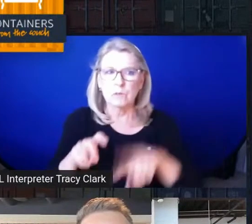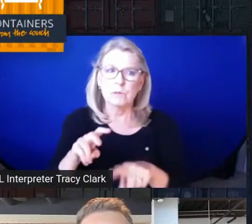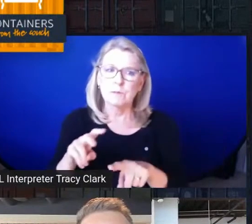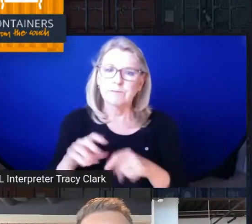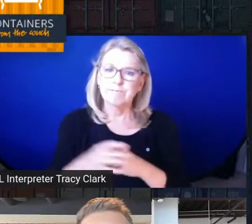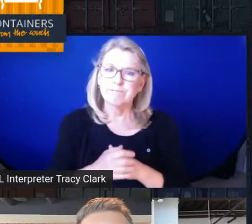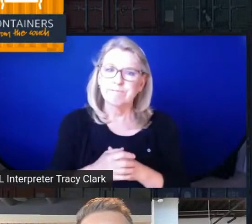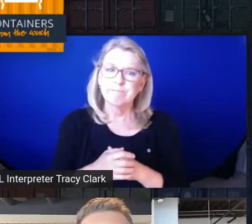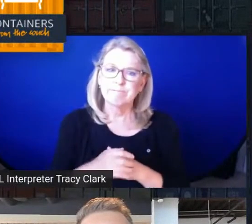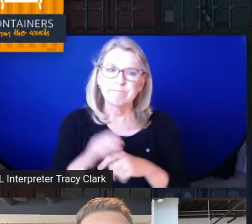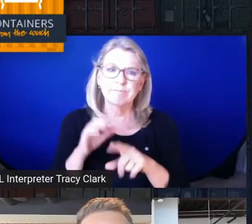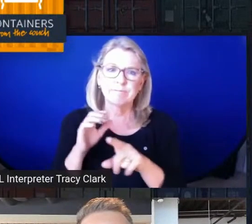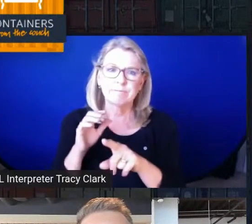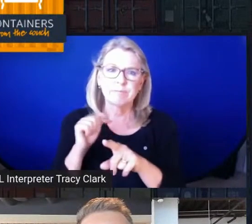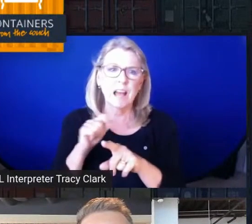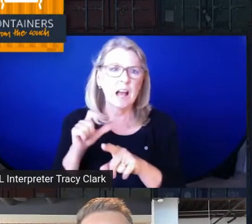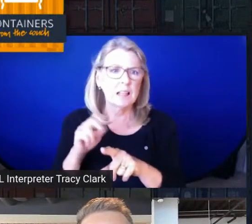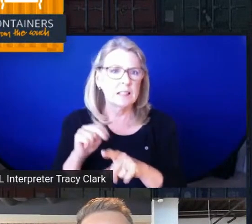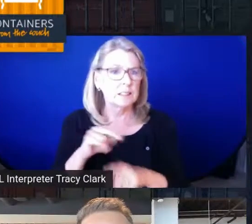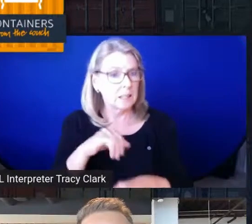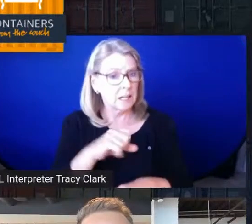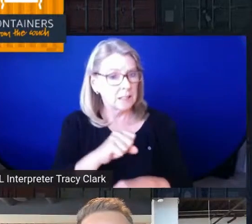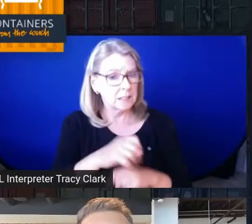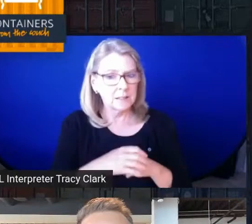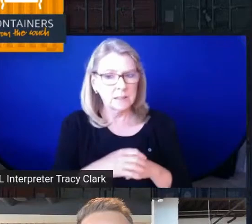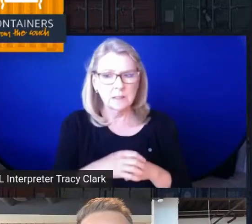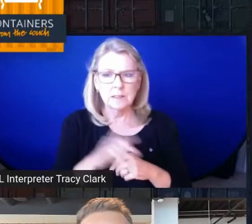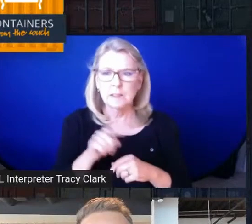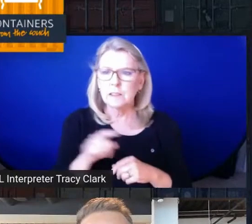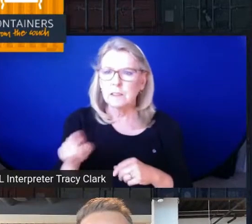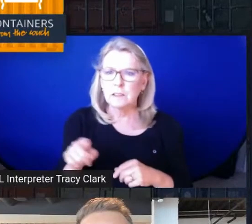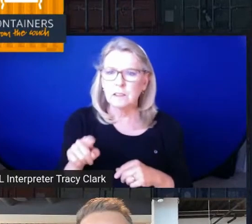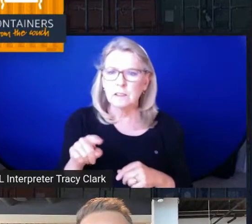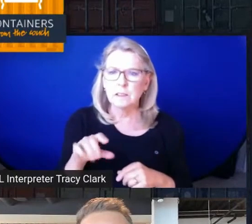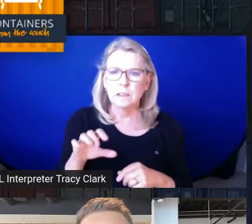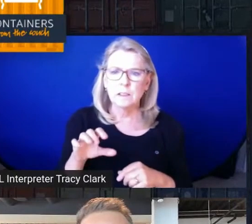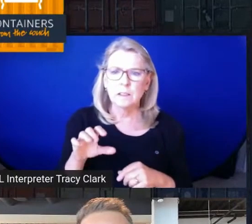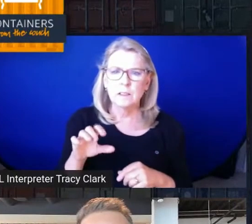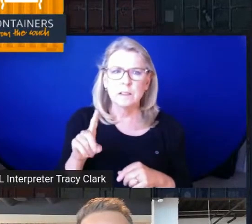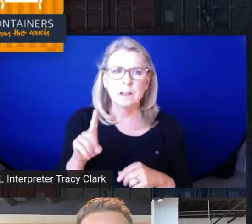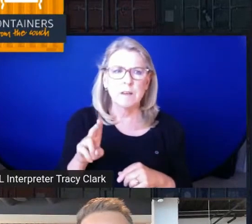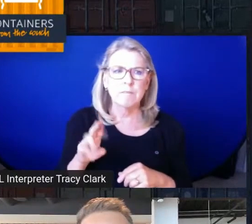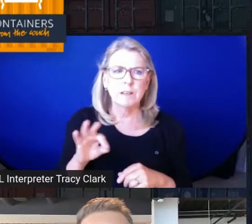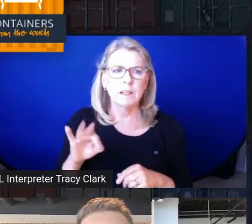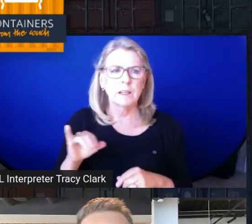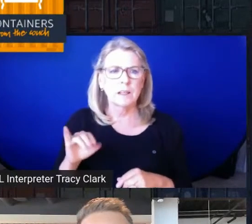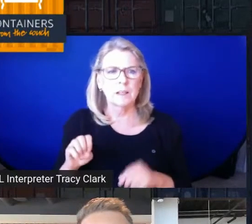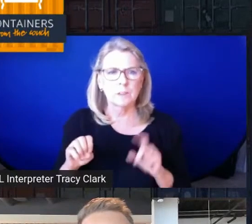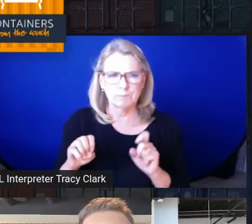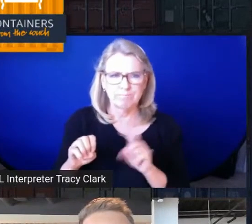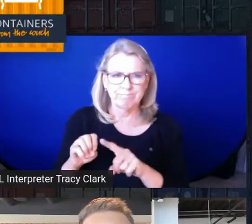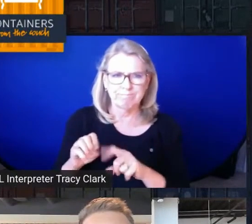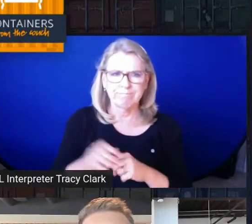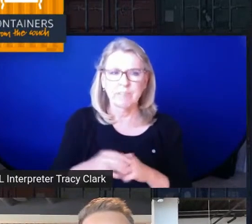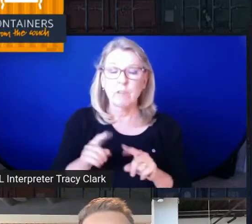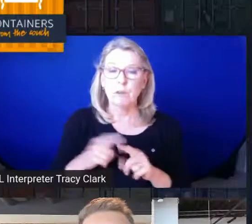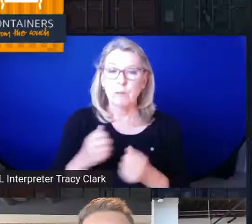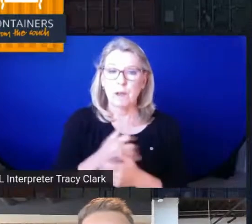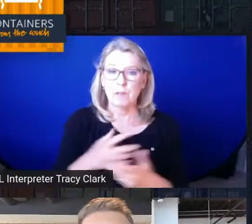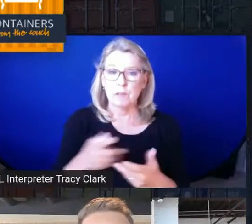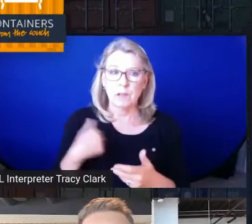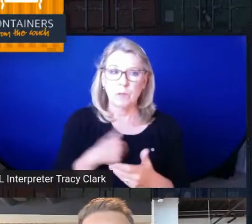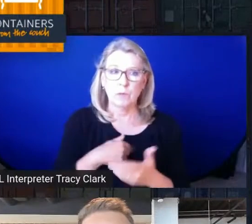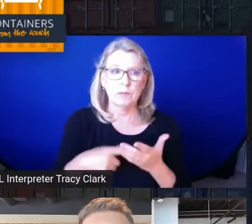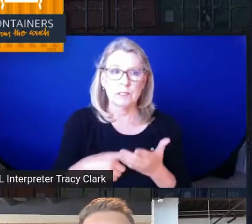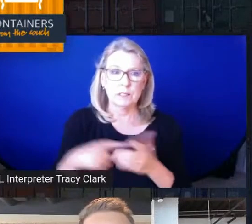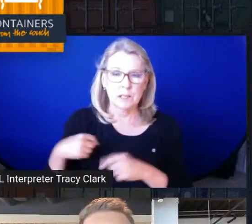So Duffy, based on everything we've discussed, how do you see the role of Cilium playing